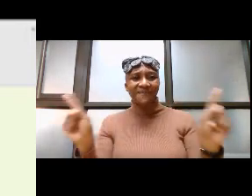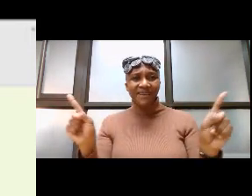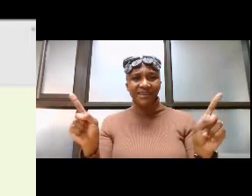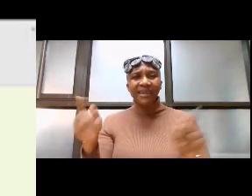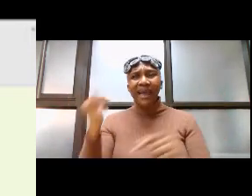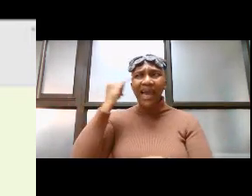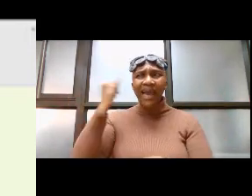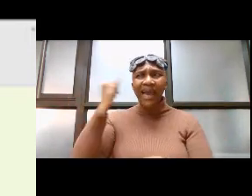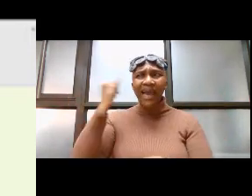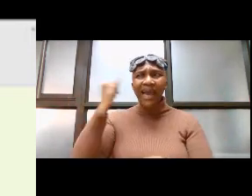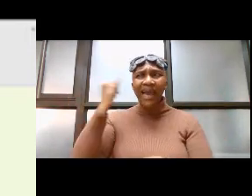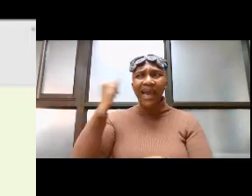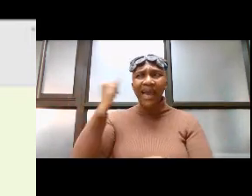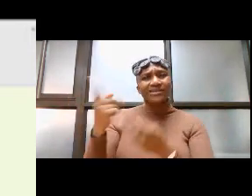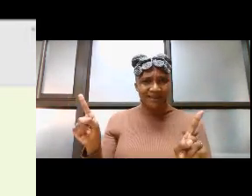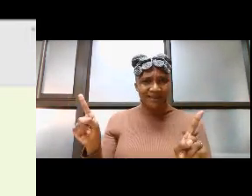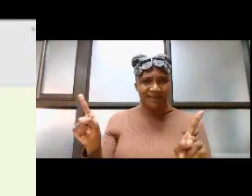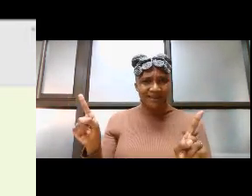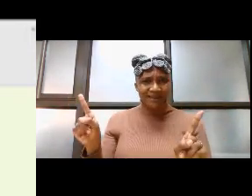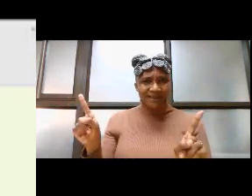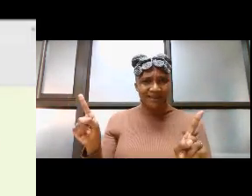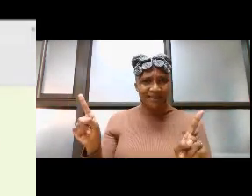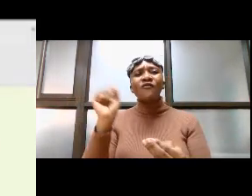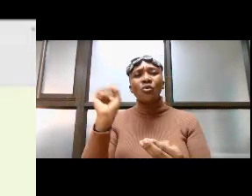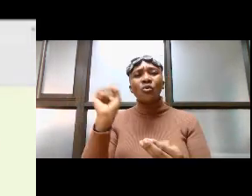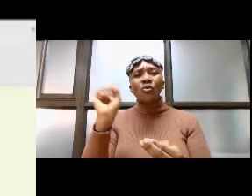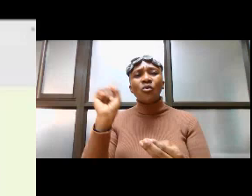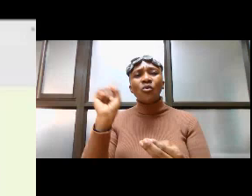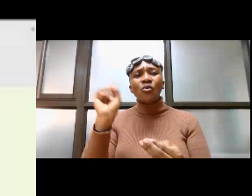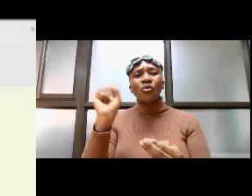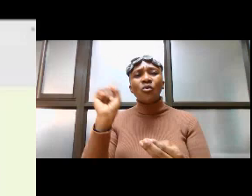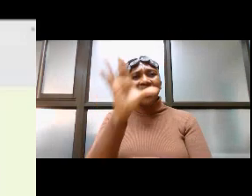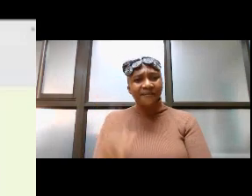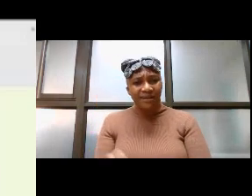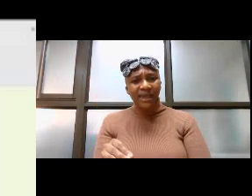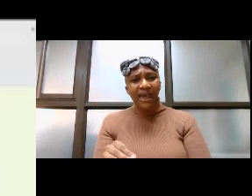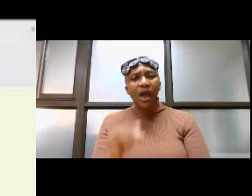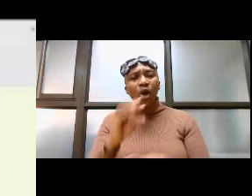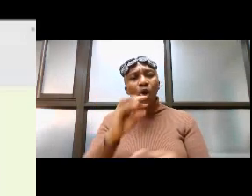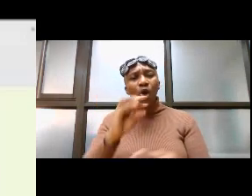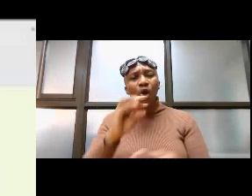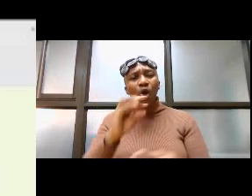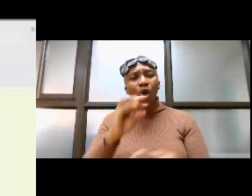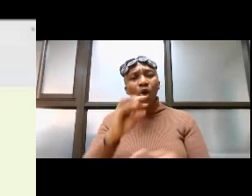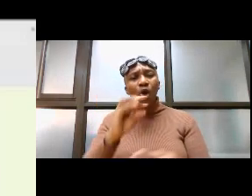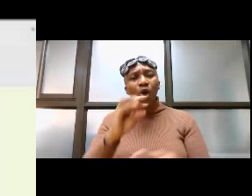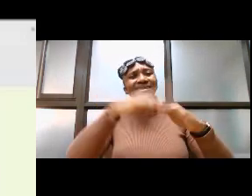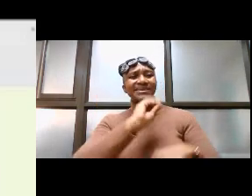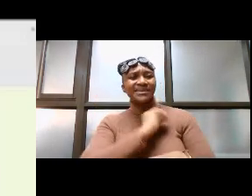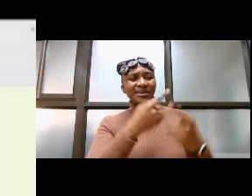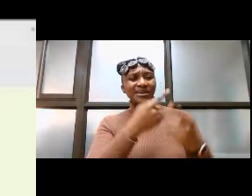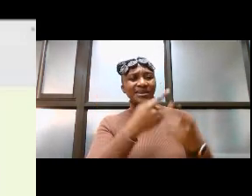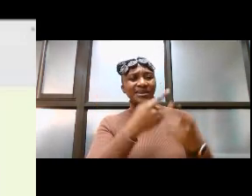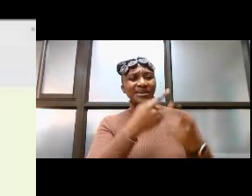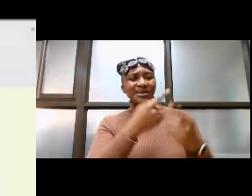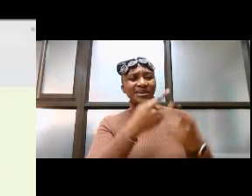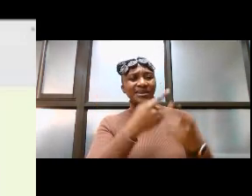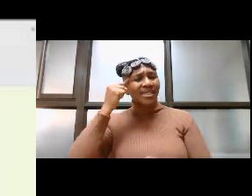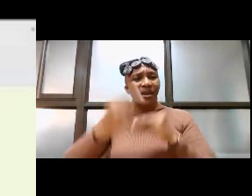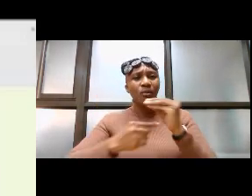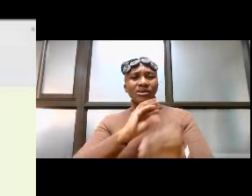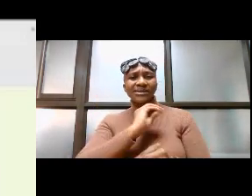There are instances where Africa constructed disability differently, like how we think about disability now is